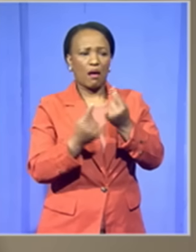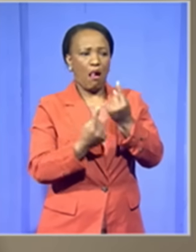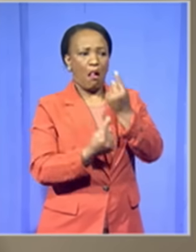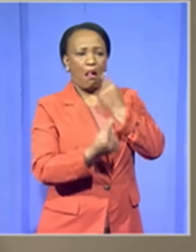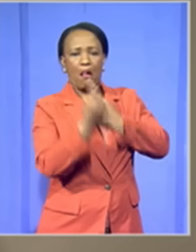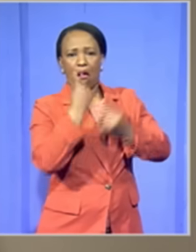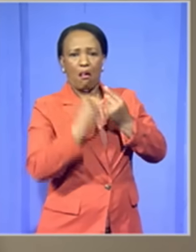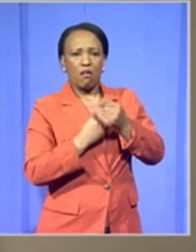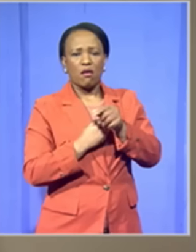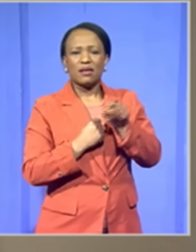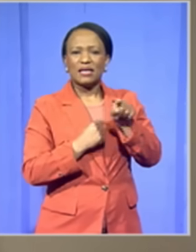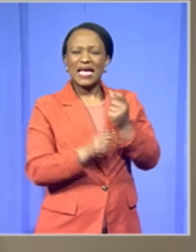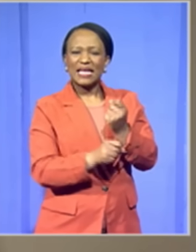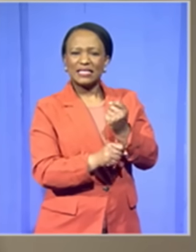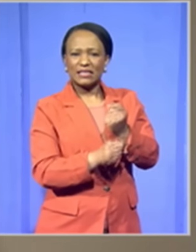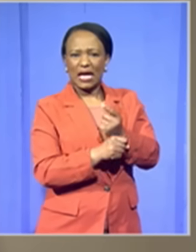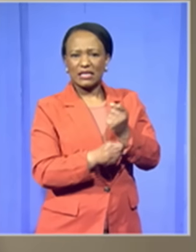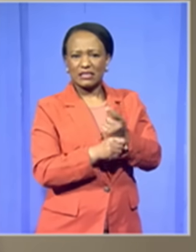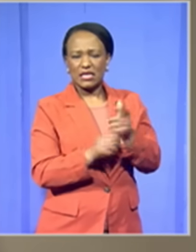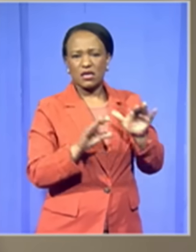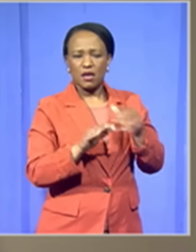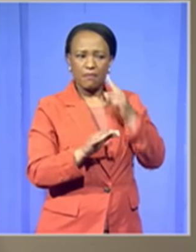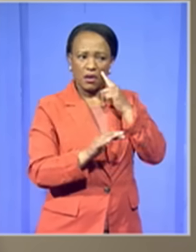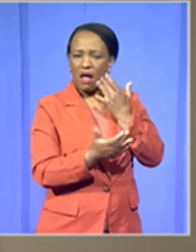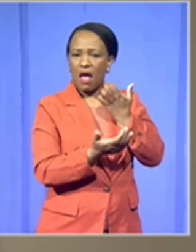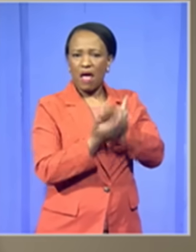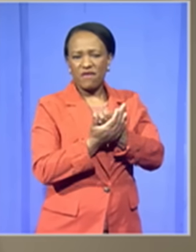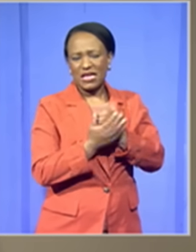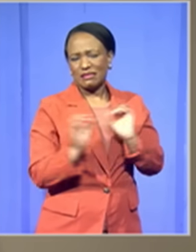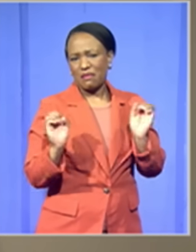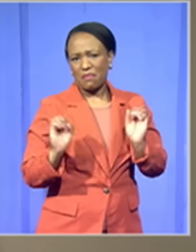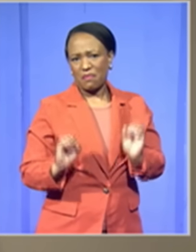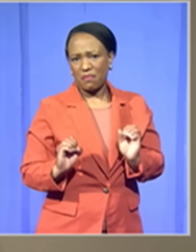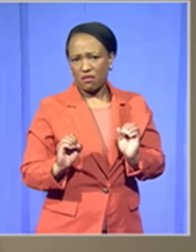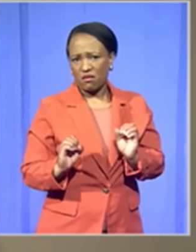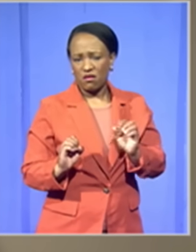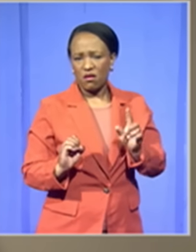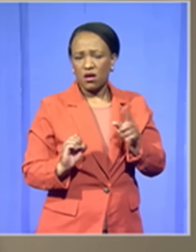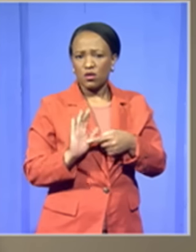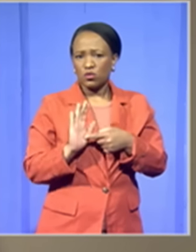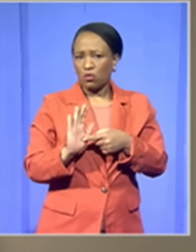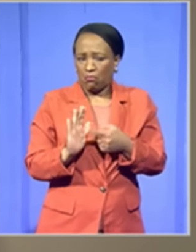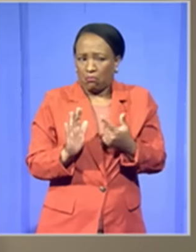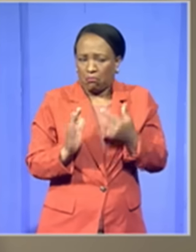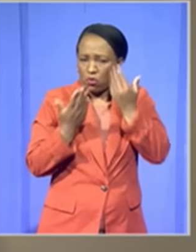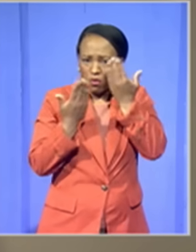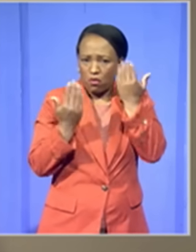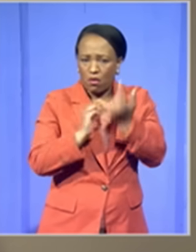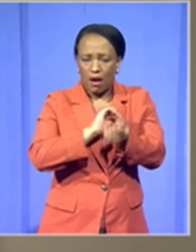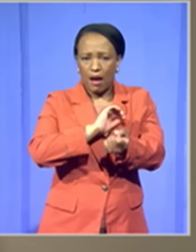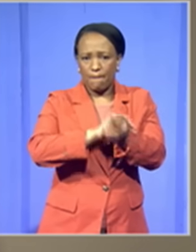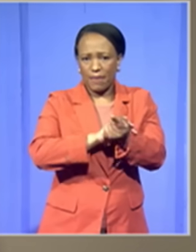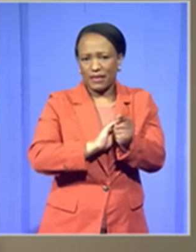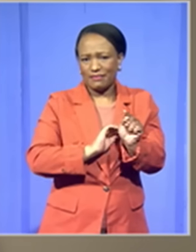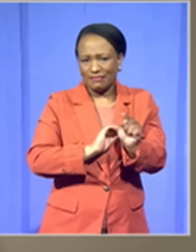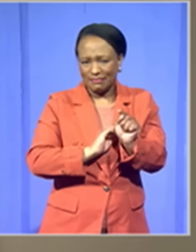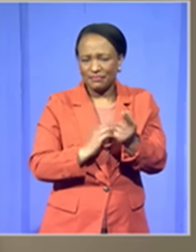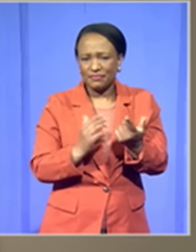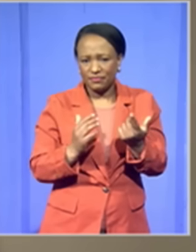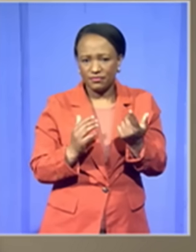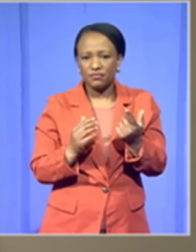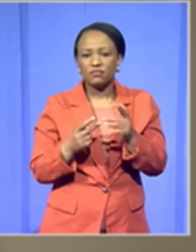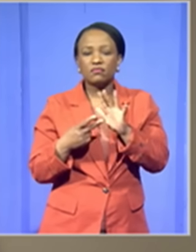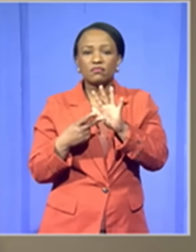ke mogononelwa go sena botlhatsi bo bo tlogang botlala seatla ba go laetša gore e ka ba re tseba gore go diragetšeng. Taba ye nngwe e laetša go